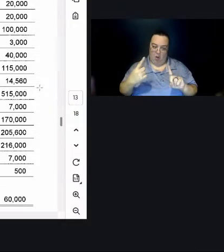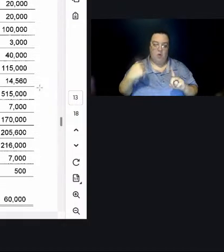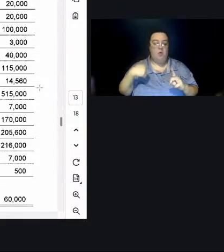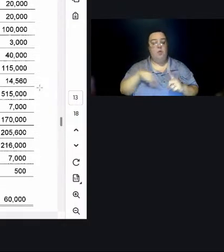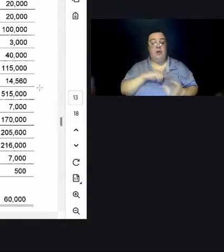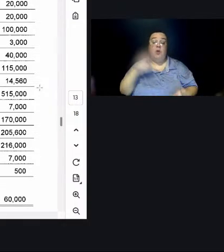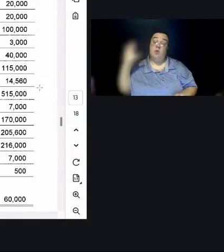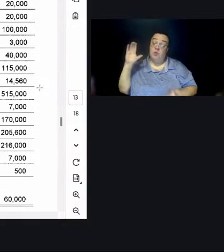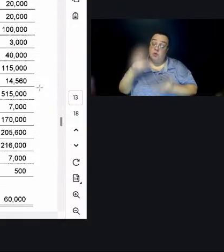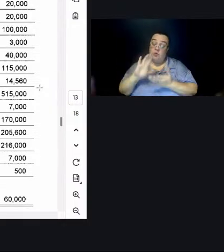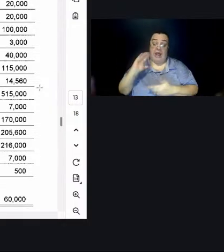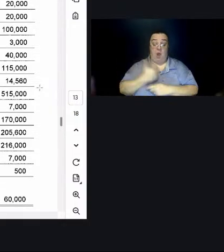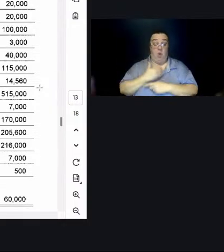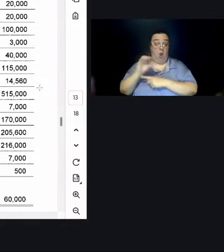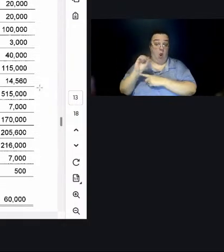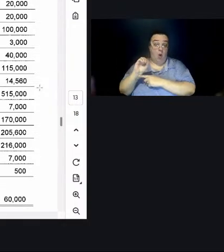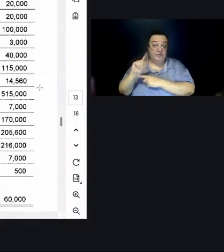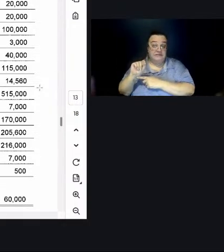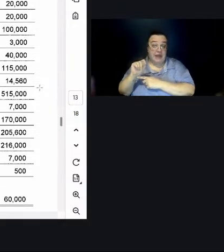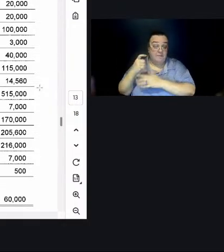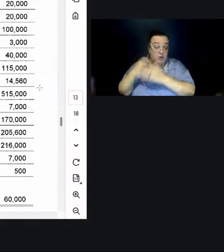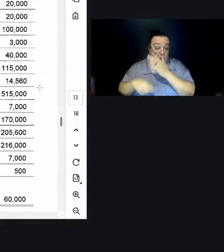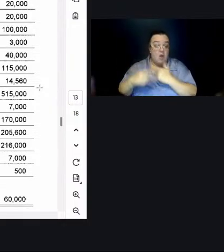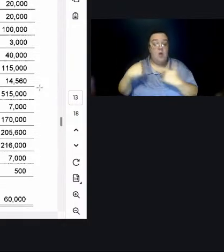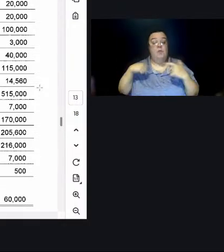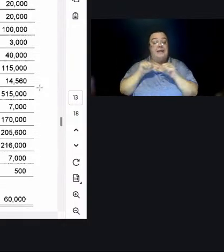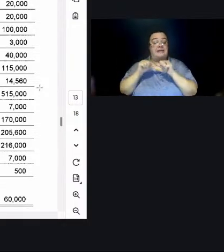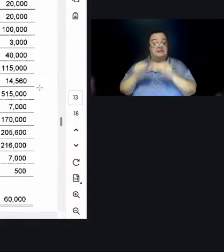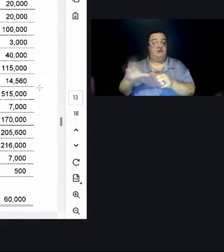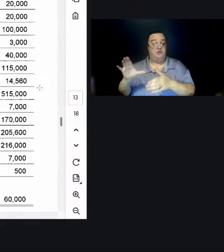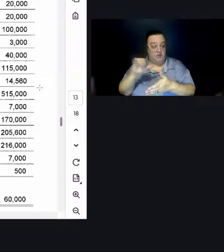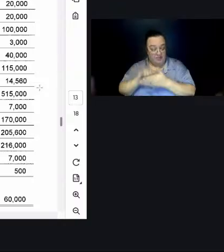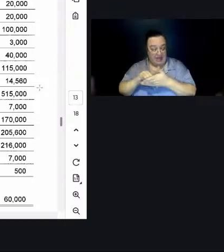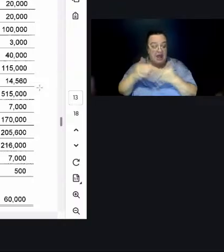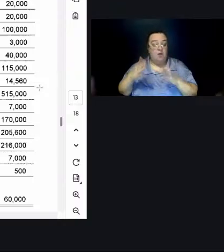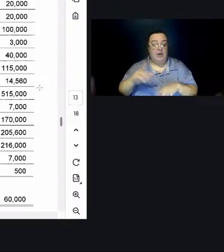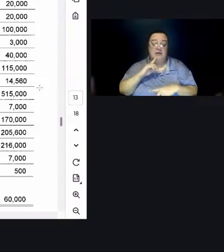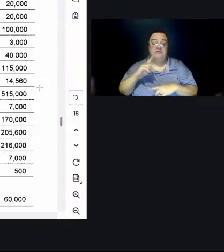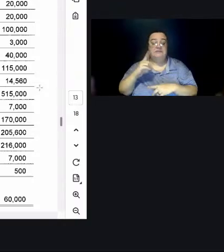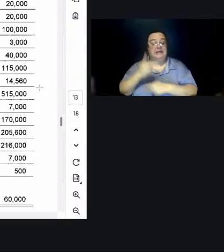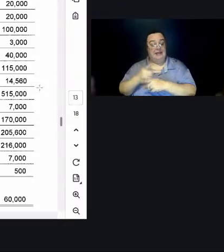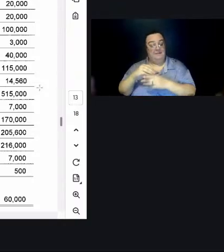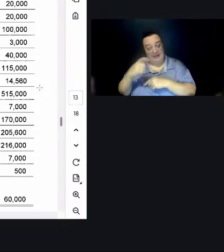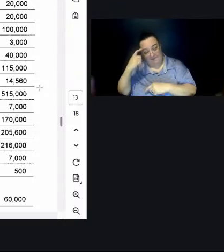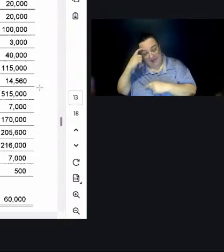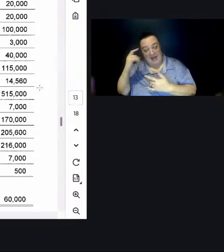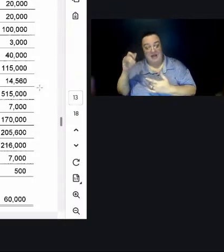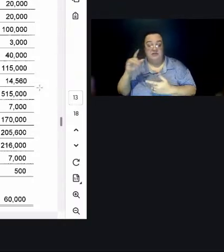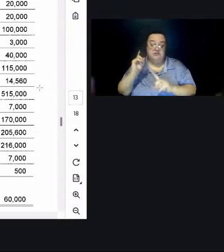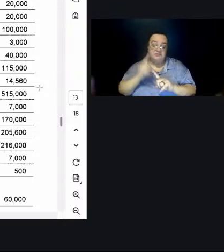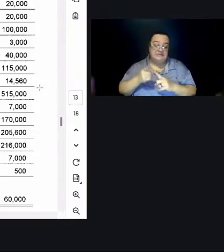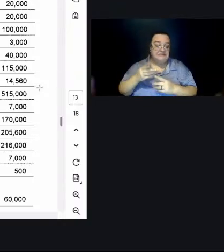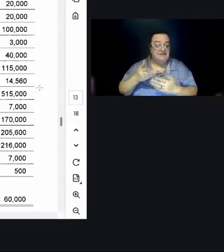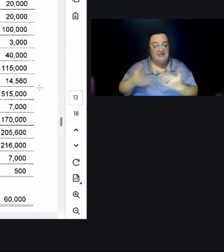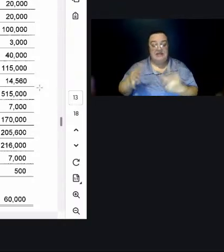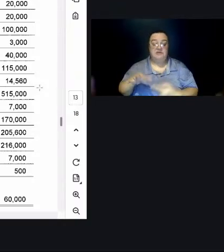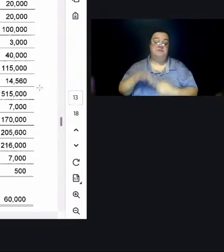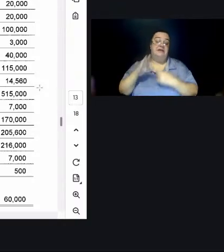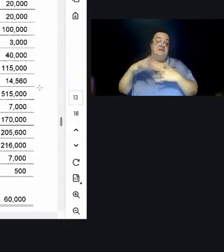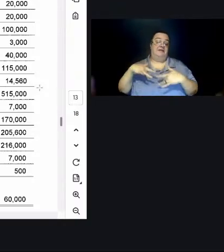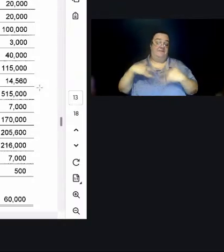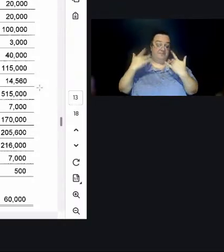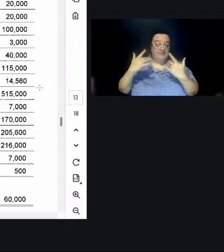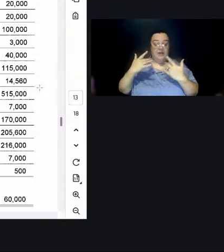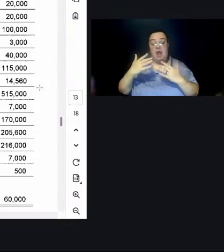continue to do that in a way that's judicious, keeping in mind that certain things, special events, operational necessity, and court